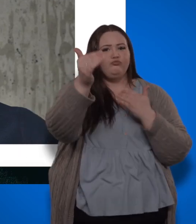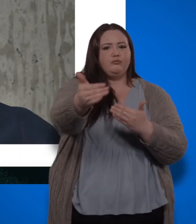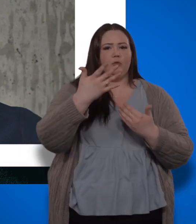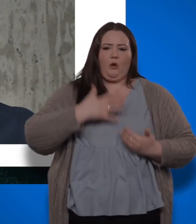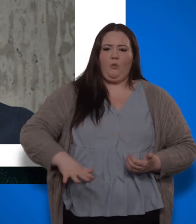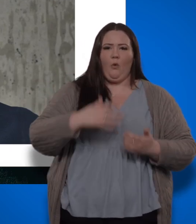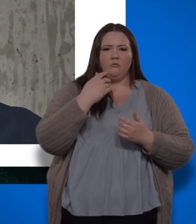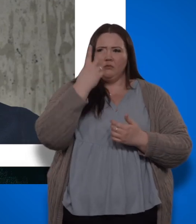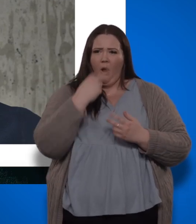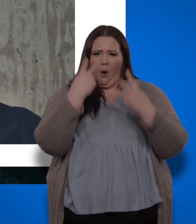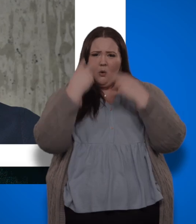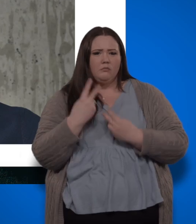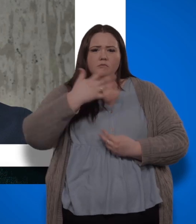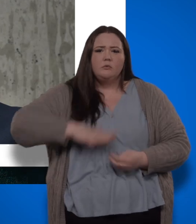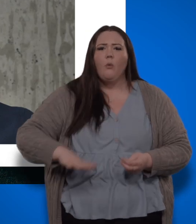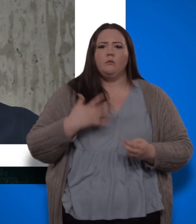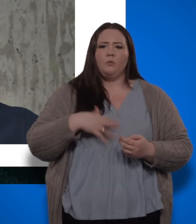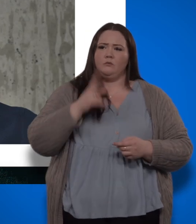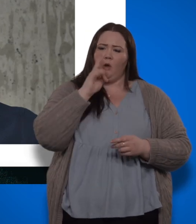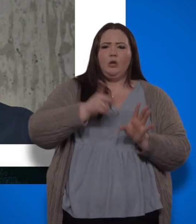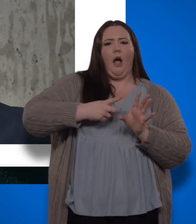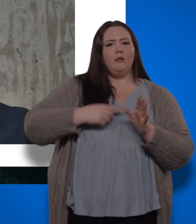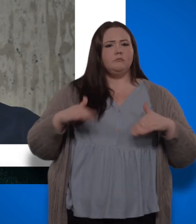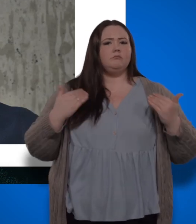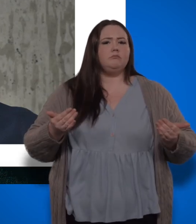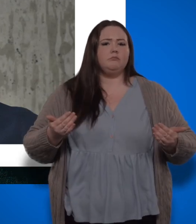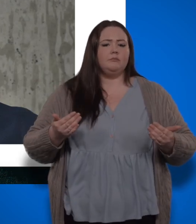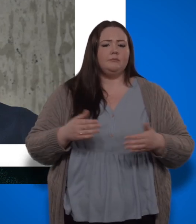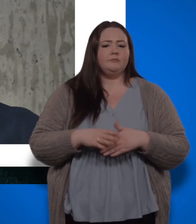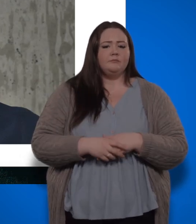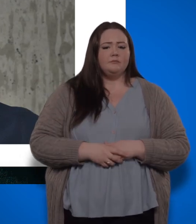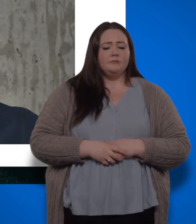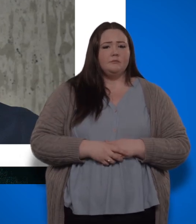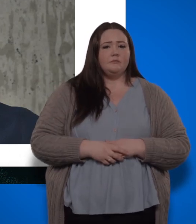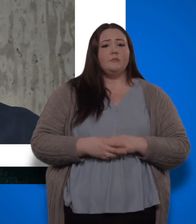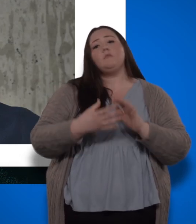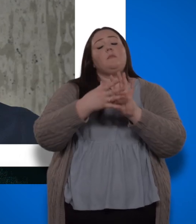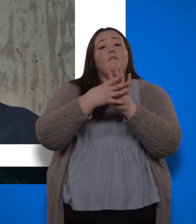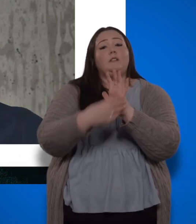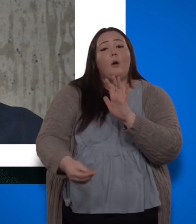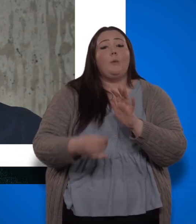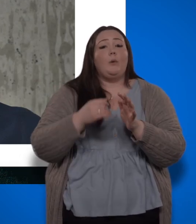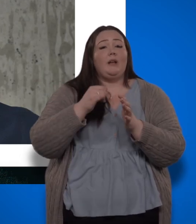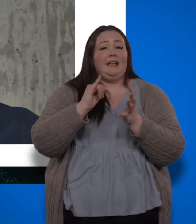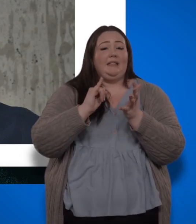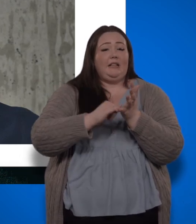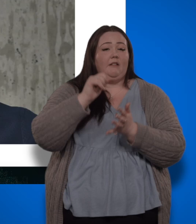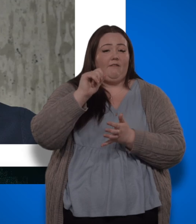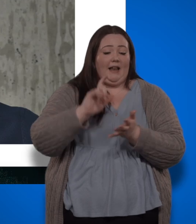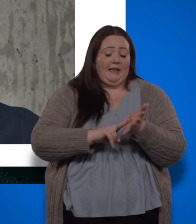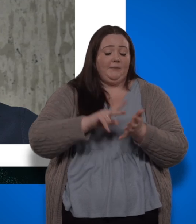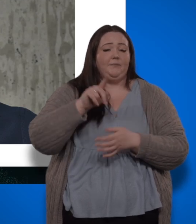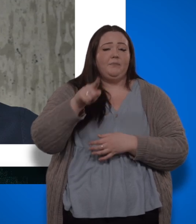particular in tech centers like the Silicon Valley, there are a number of extremely rich, elderly, and frightened